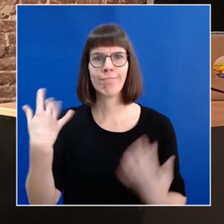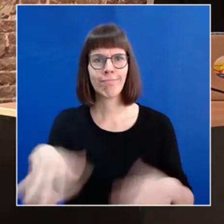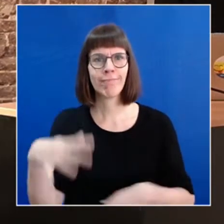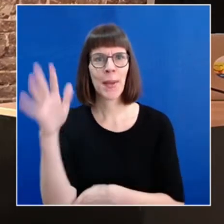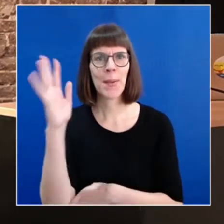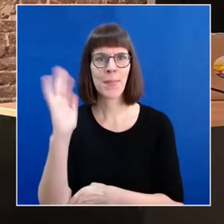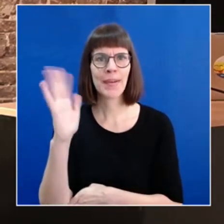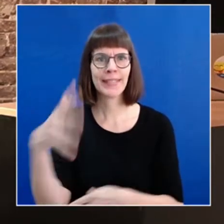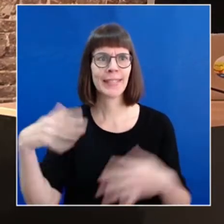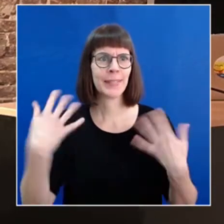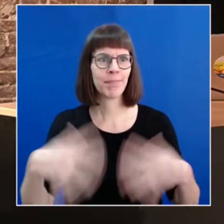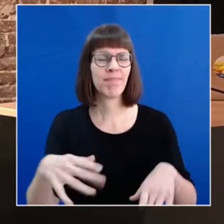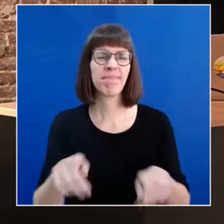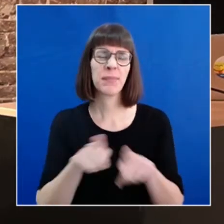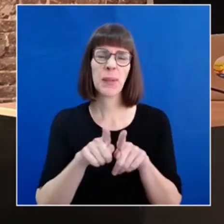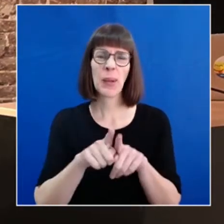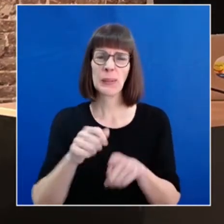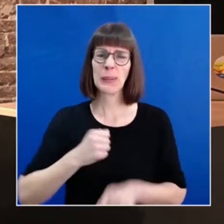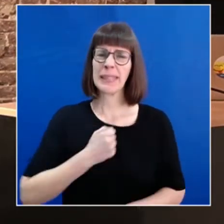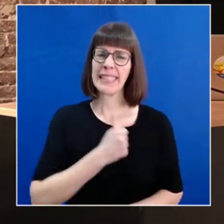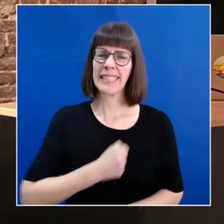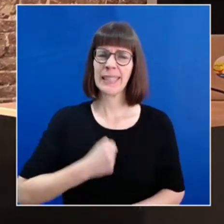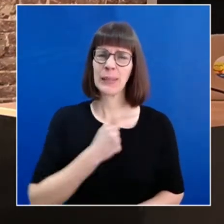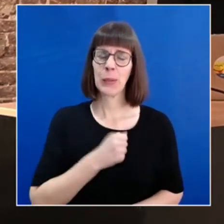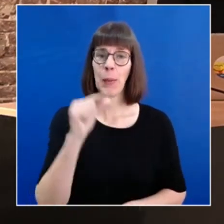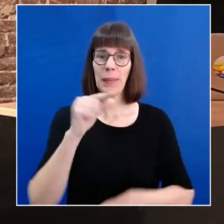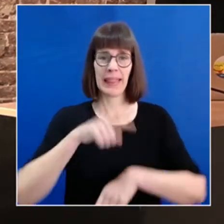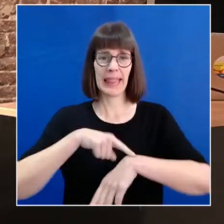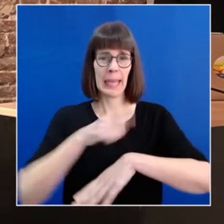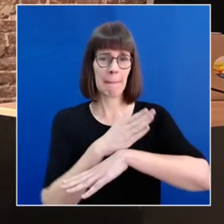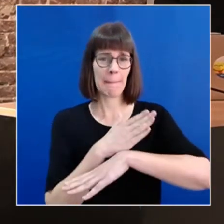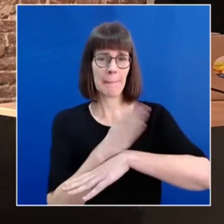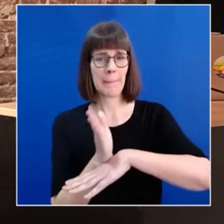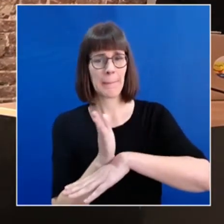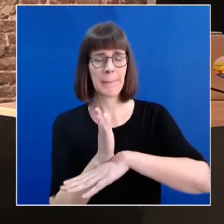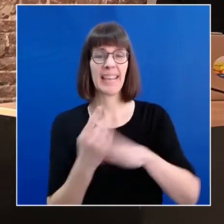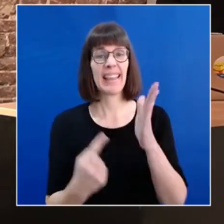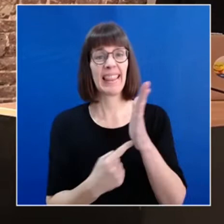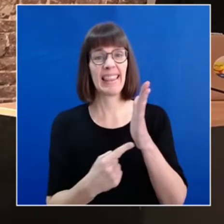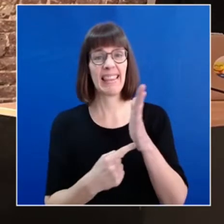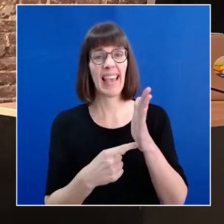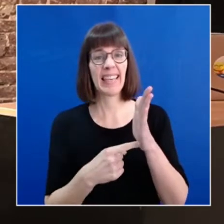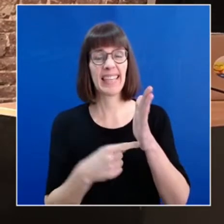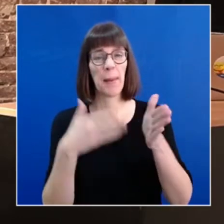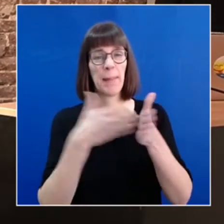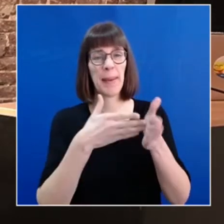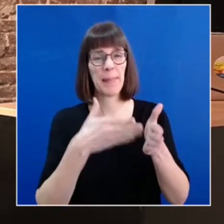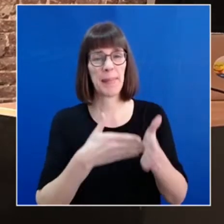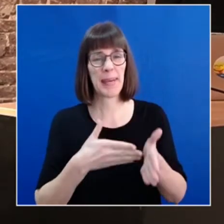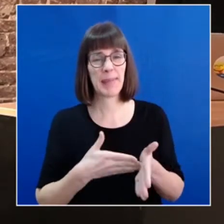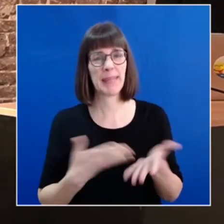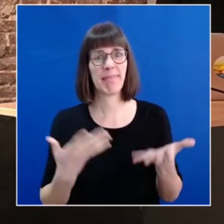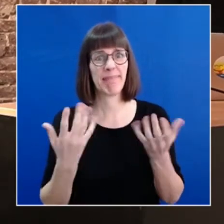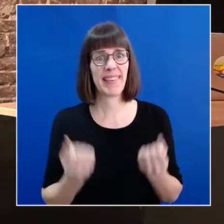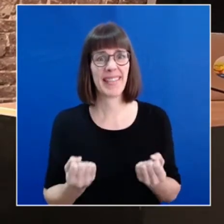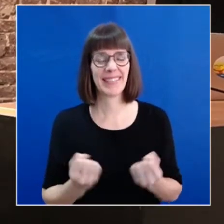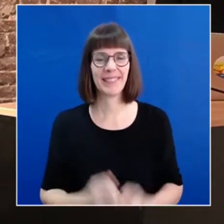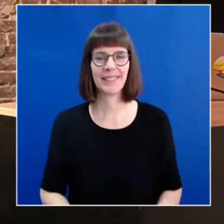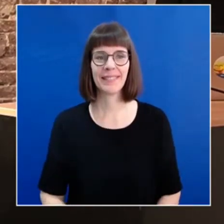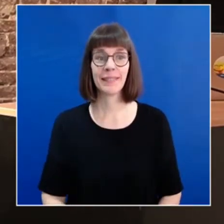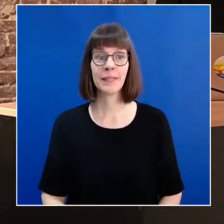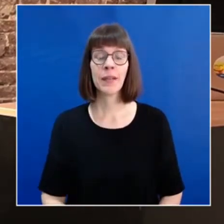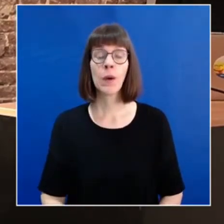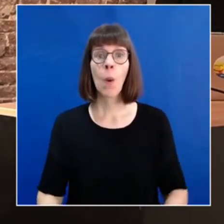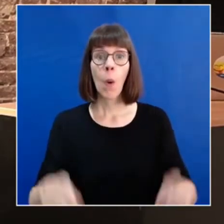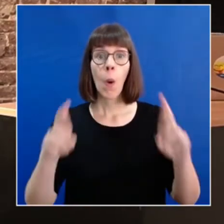to apologize a little bit for the delay. We're having some interesting tech issues here. Hopefully, my microphone is a lot clearer